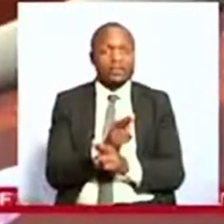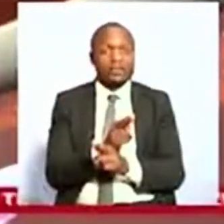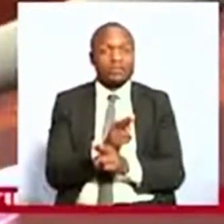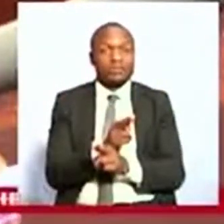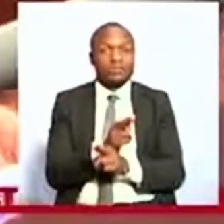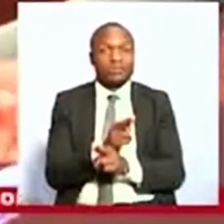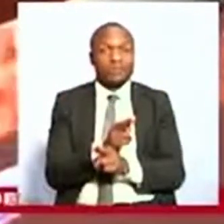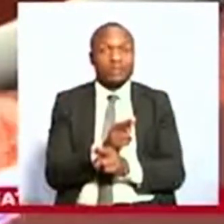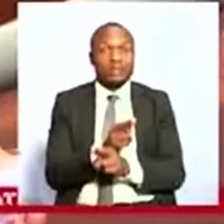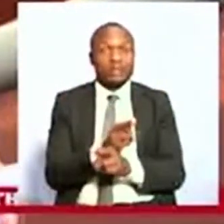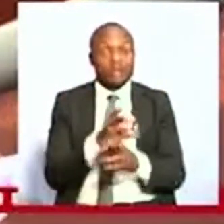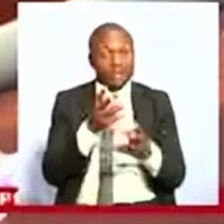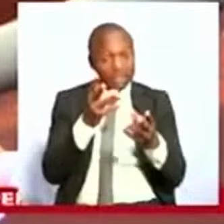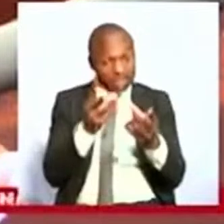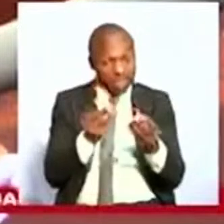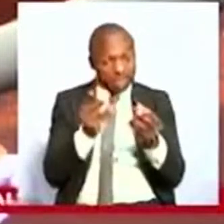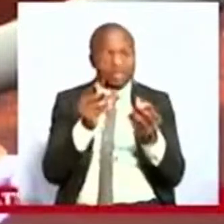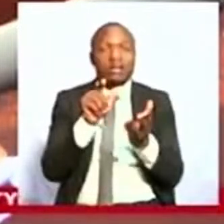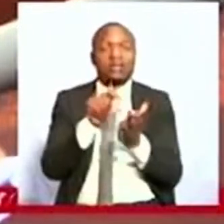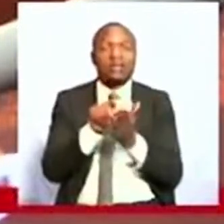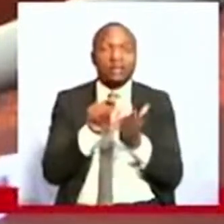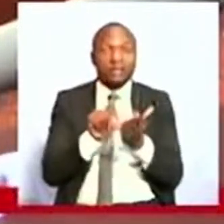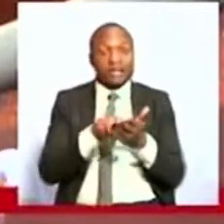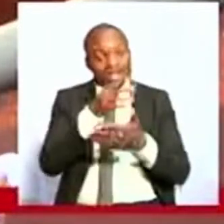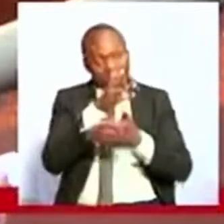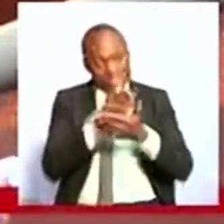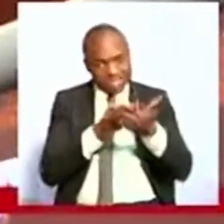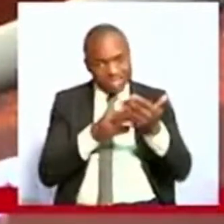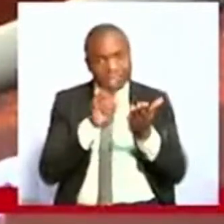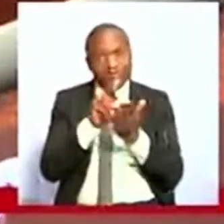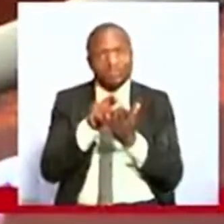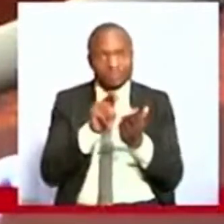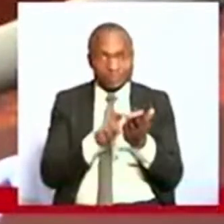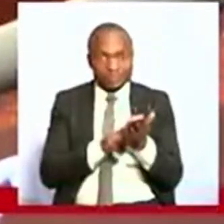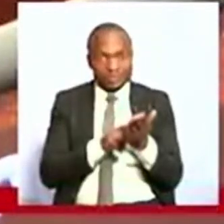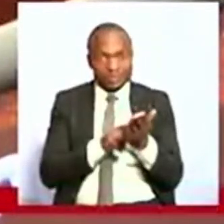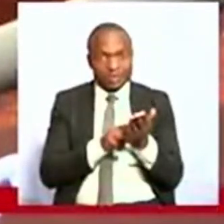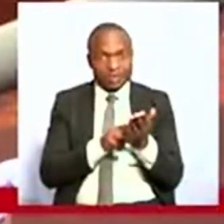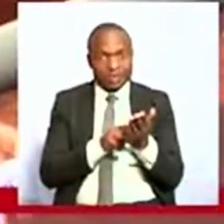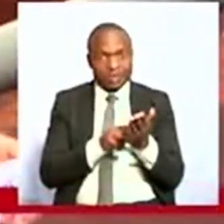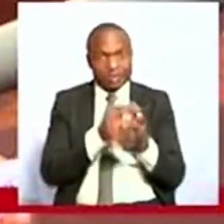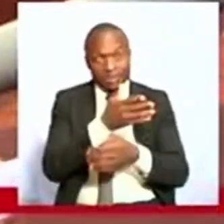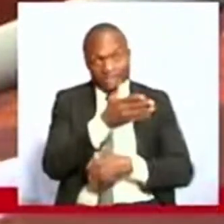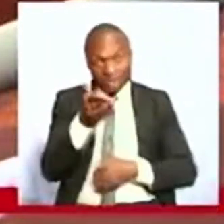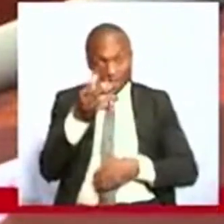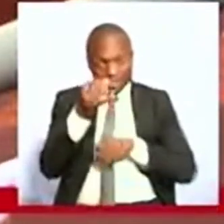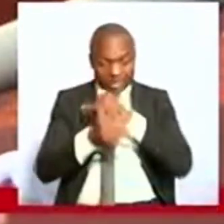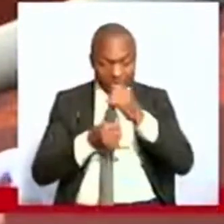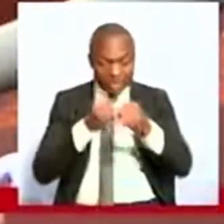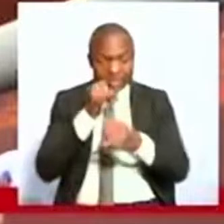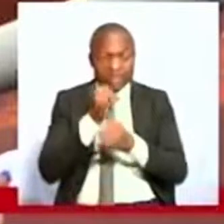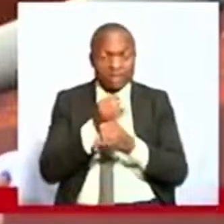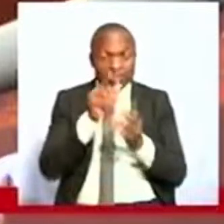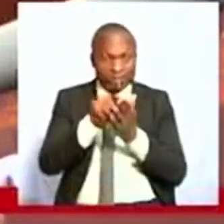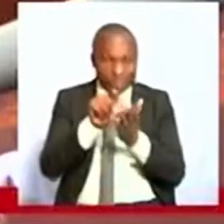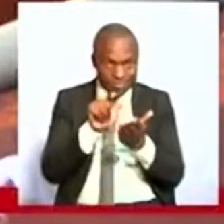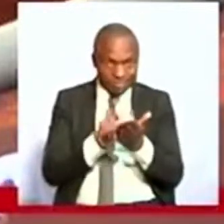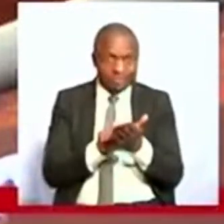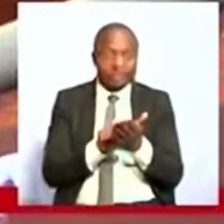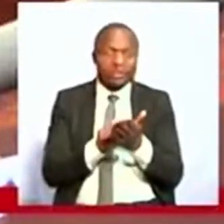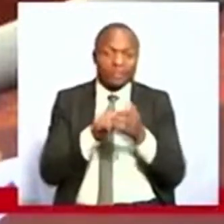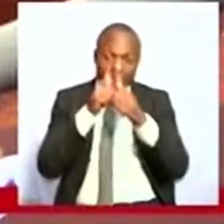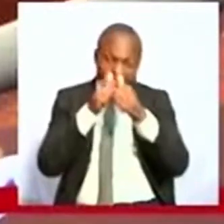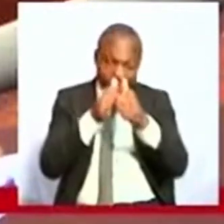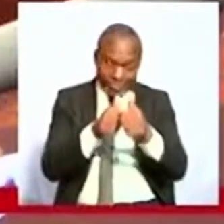is soft law, but some of its provisions have attained the status of customary international law and are therefore